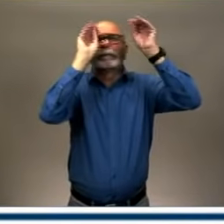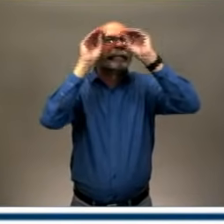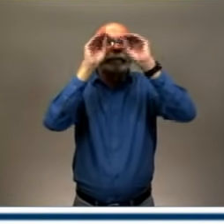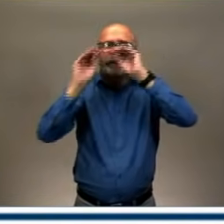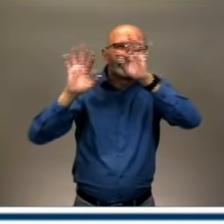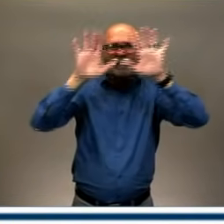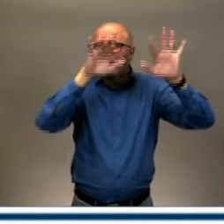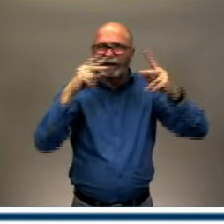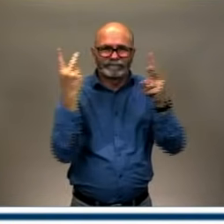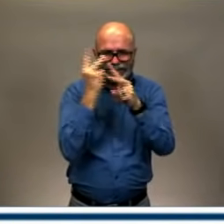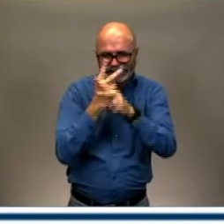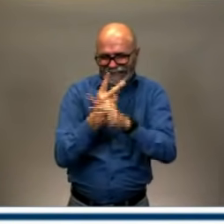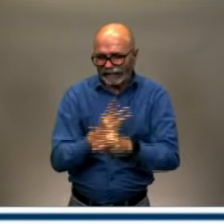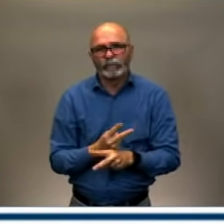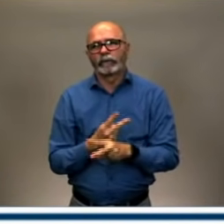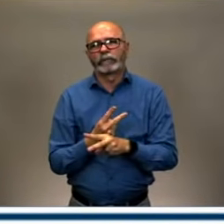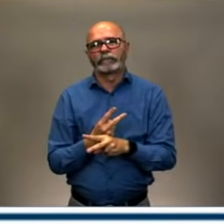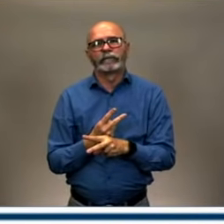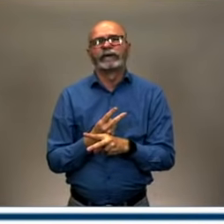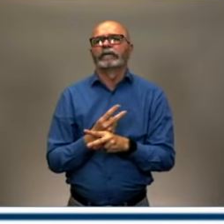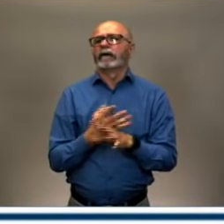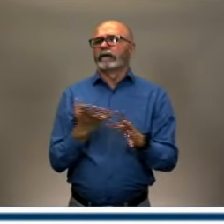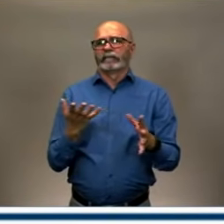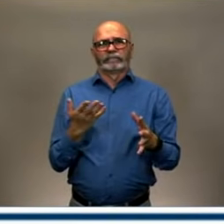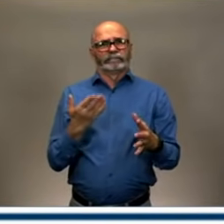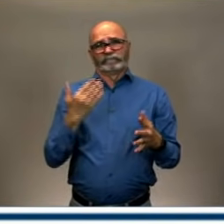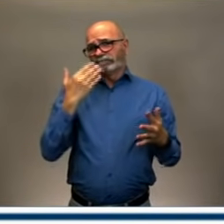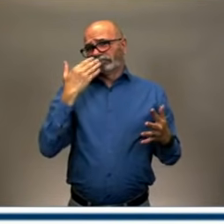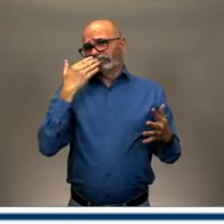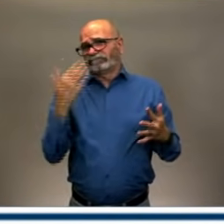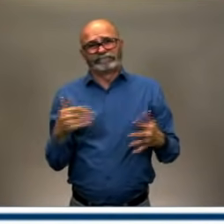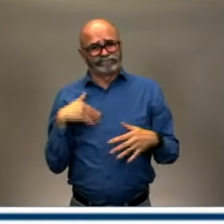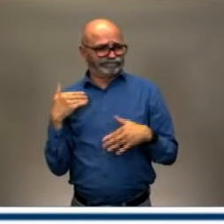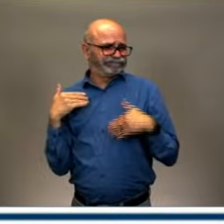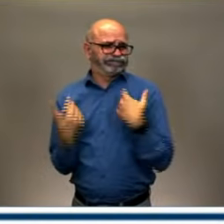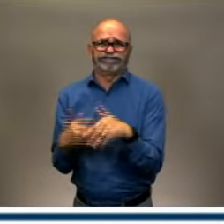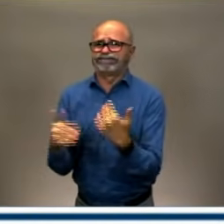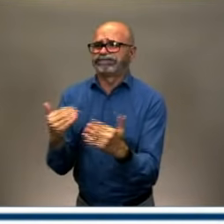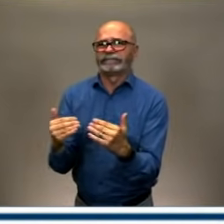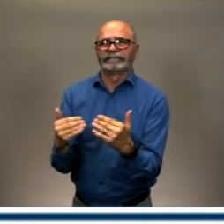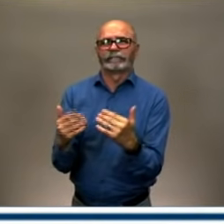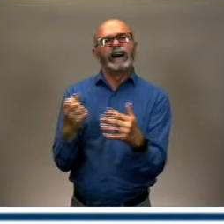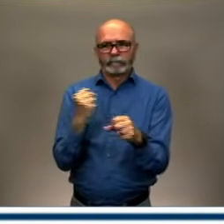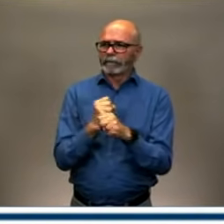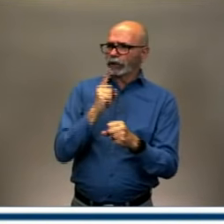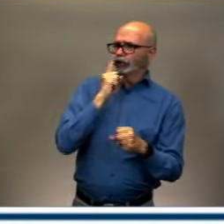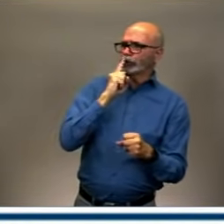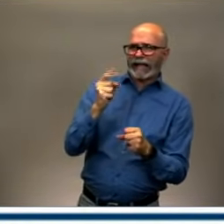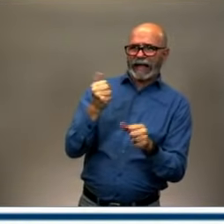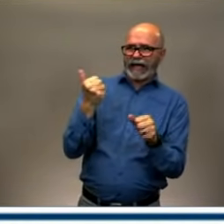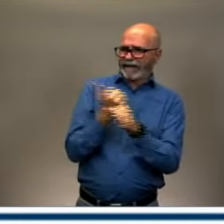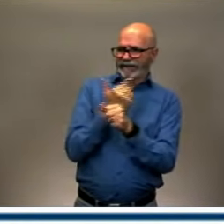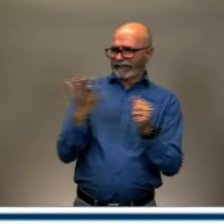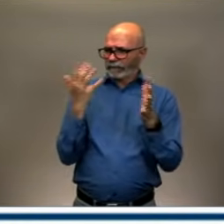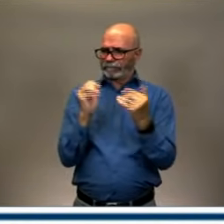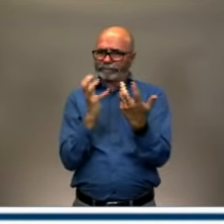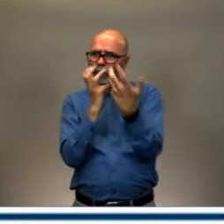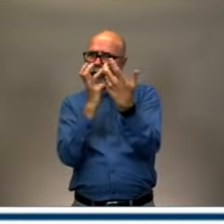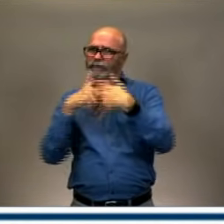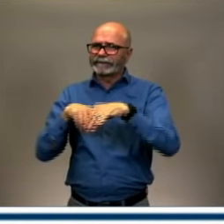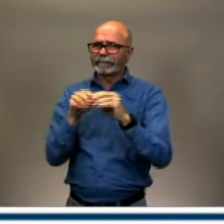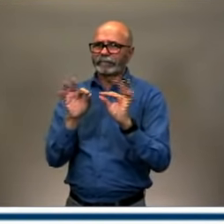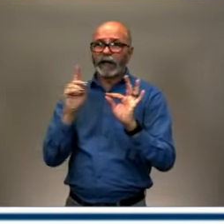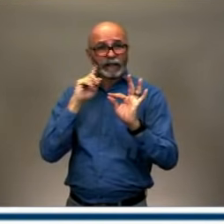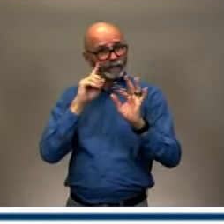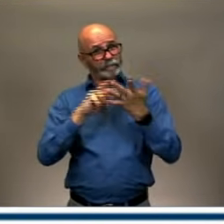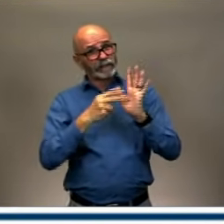vaccine. And when we do, we're doing it properly. So anyone who suggests that public health is sitting on